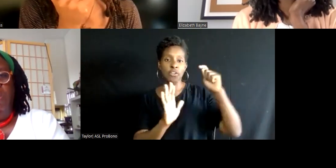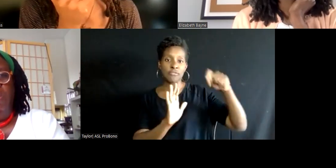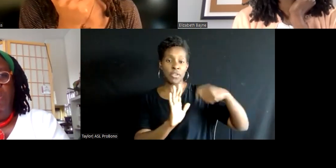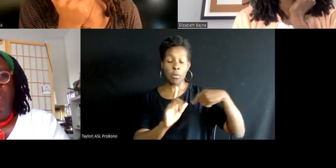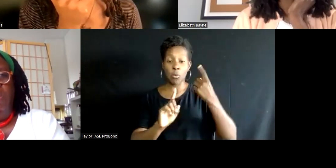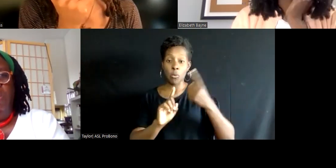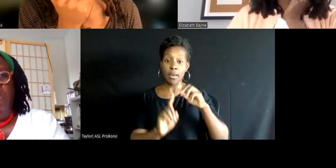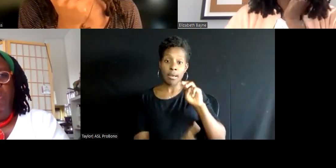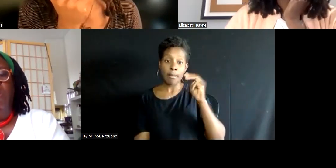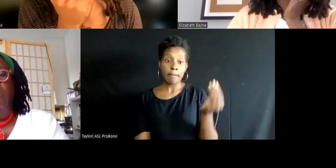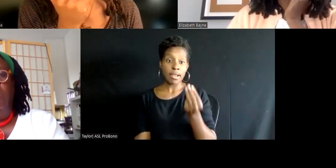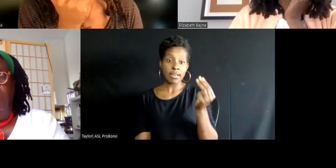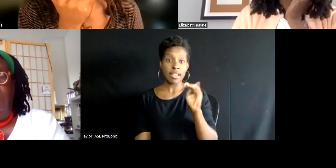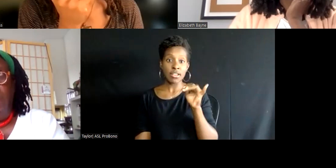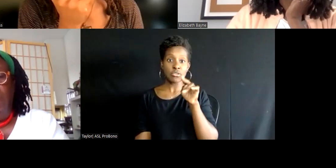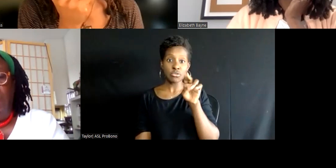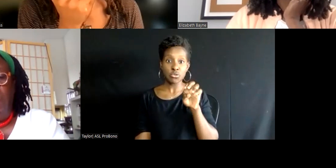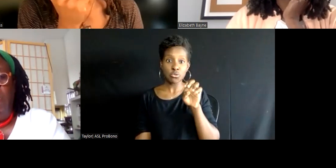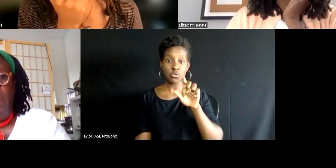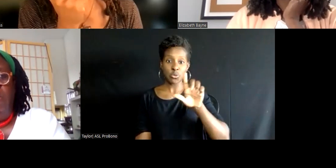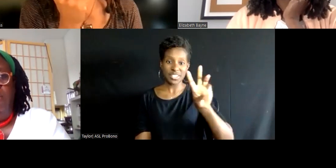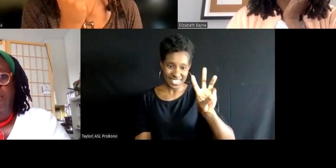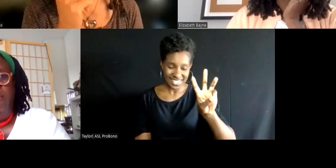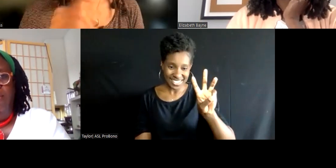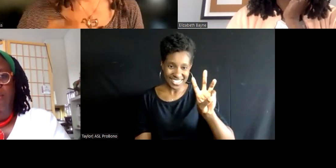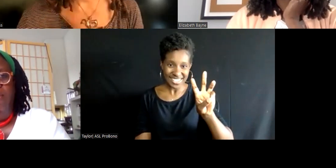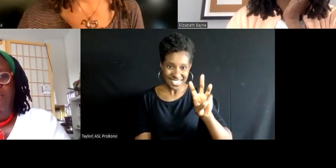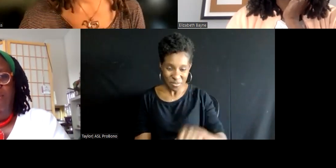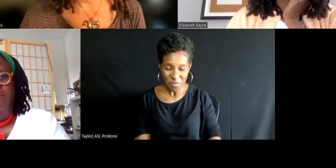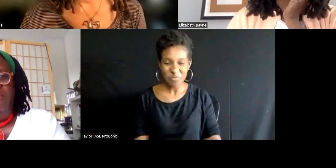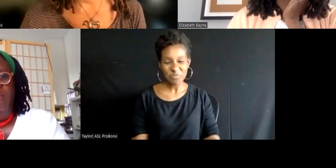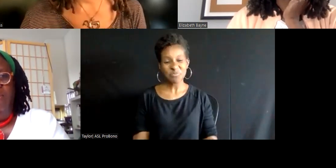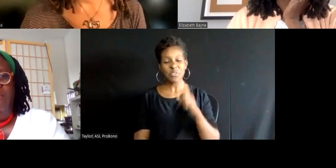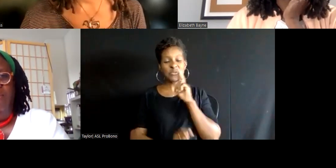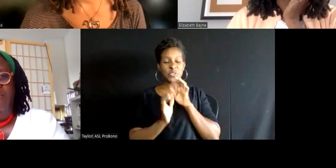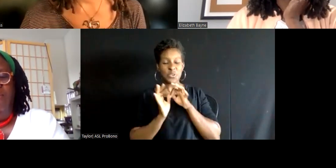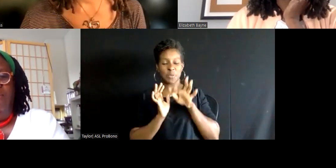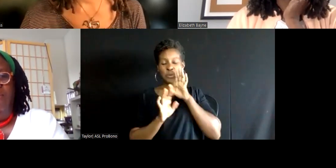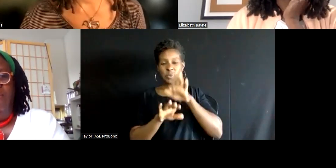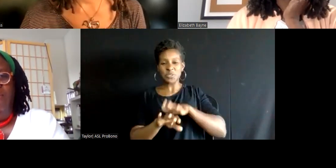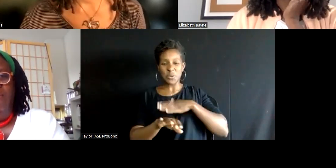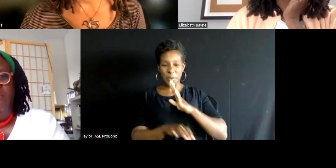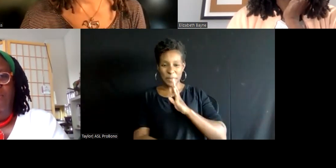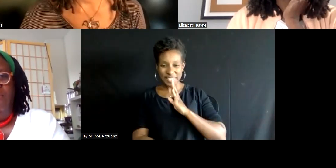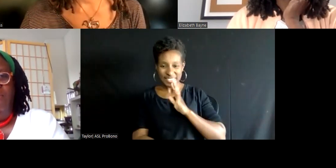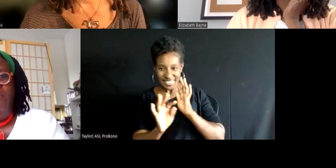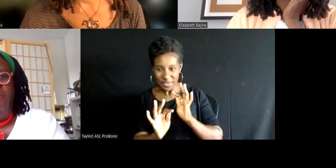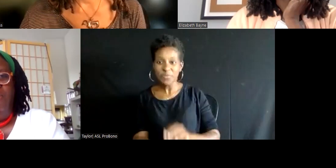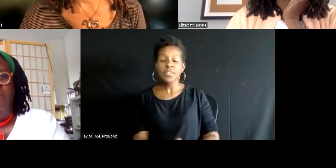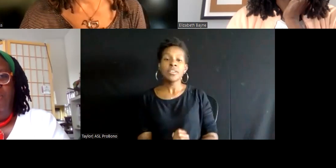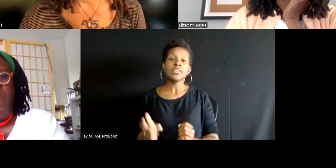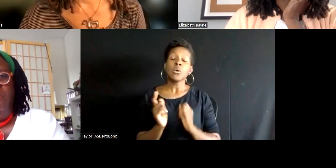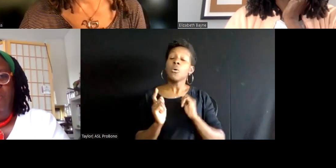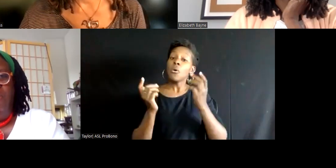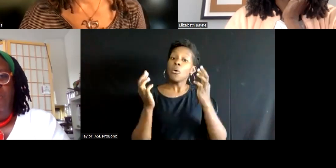June 26th. Taylor, I just took you in my mind. I'm going to slow down talking. So hopefully you guys can join